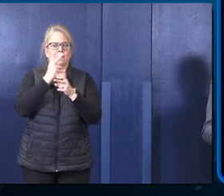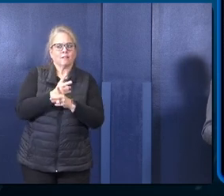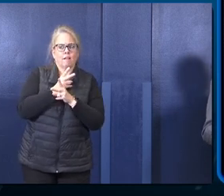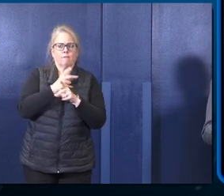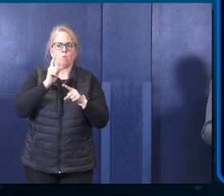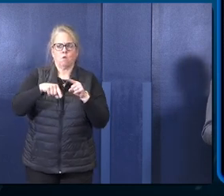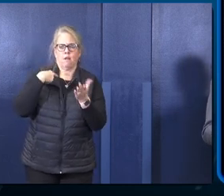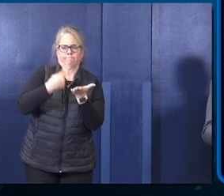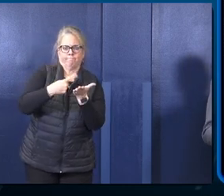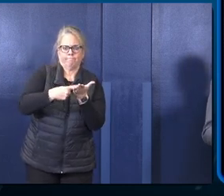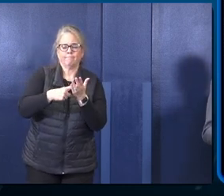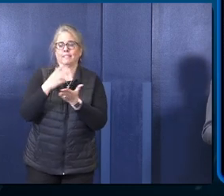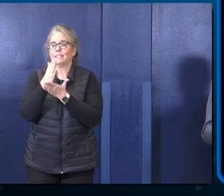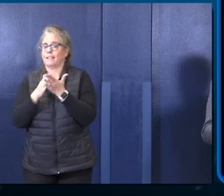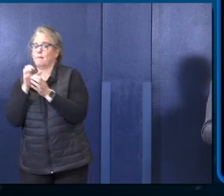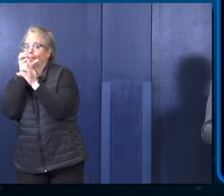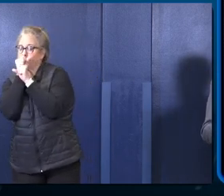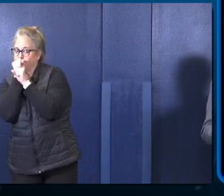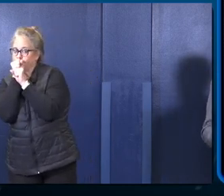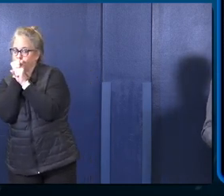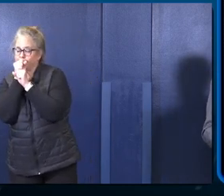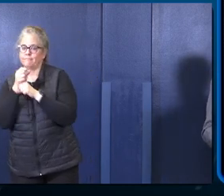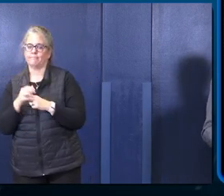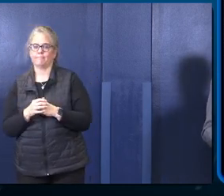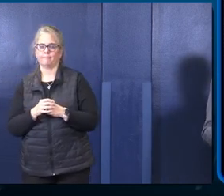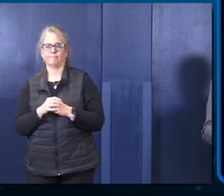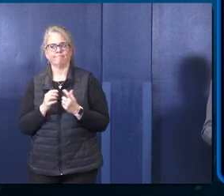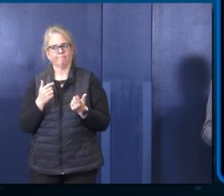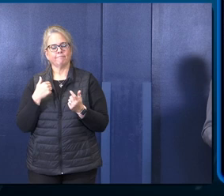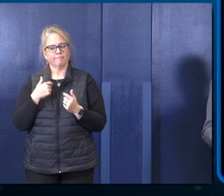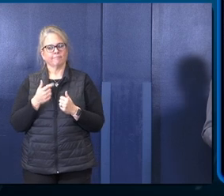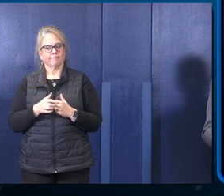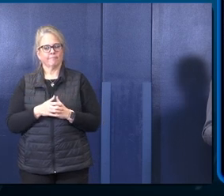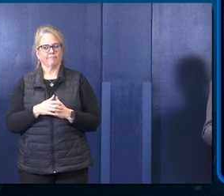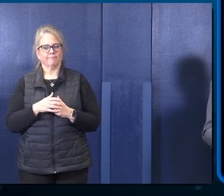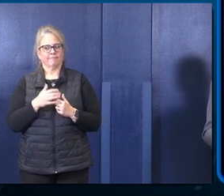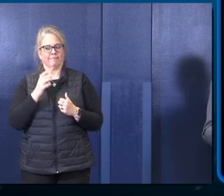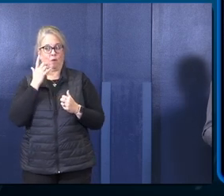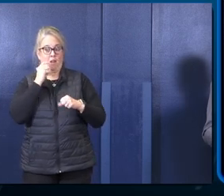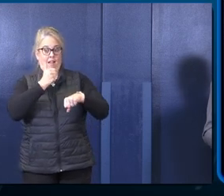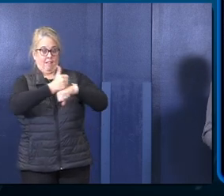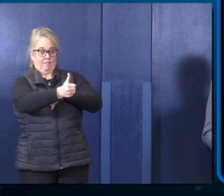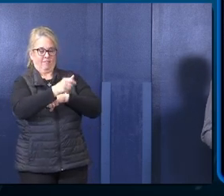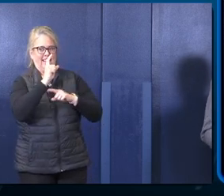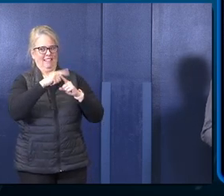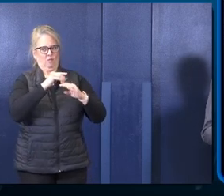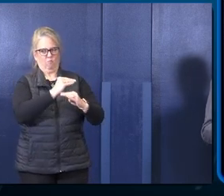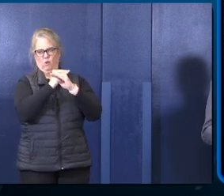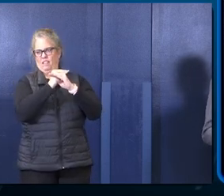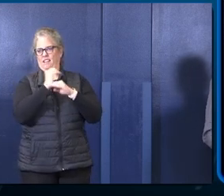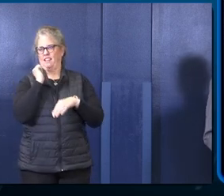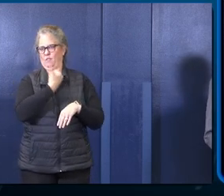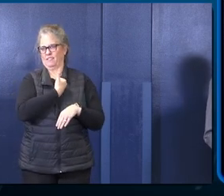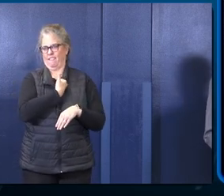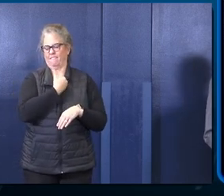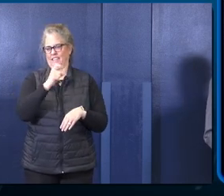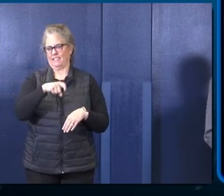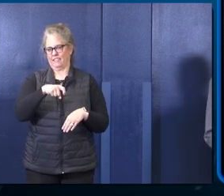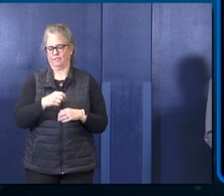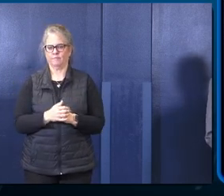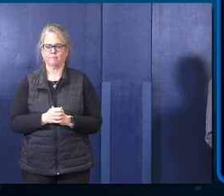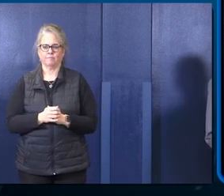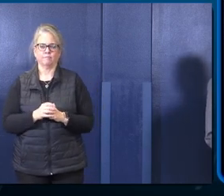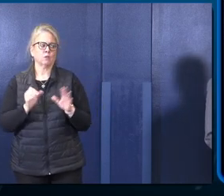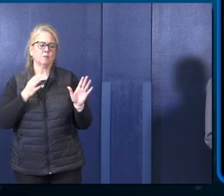is we want to protect our ability to prosecute this case to the fullest extent of our ability to do so. So bear with us as we talk